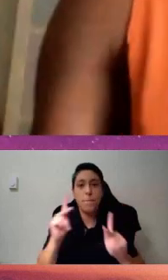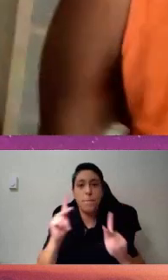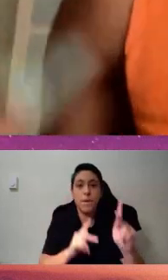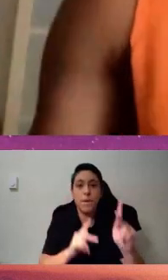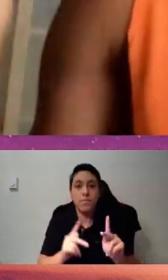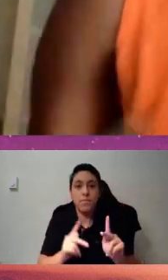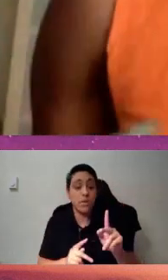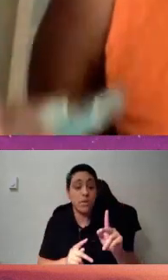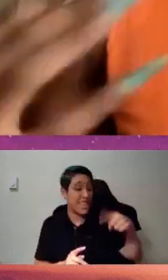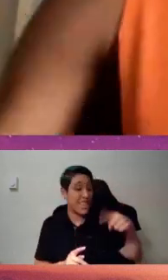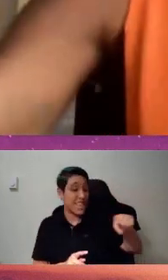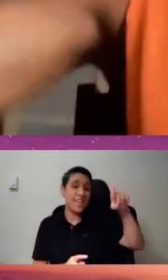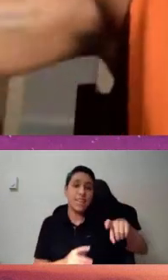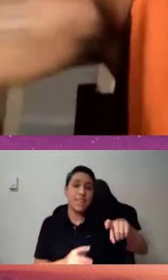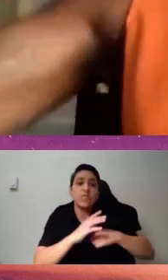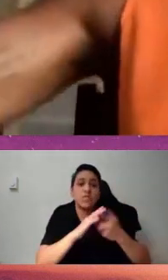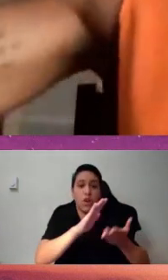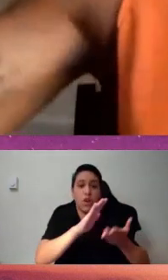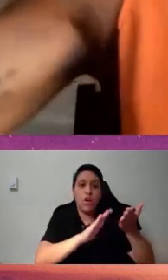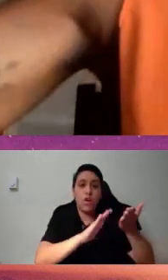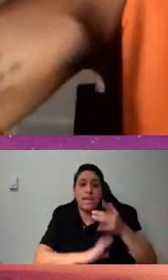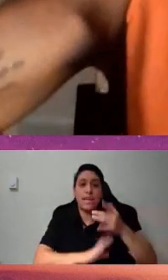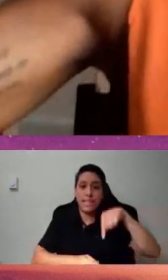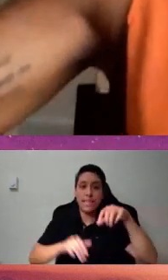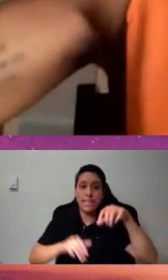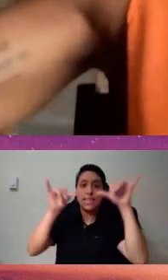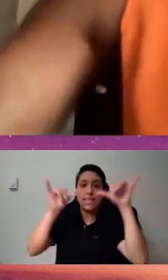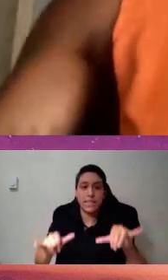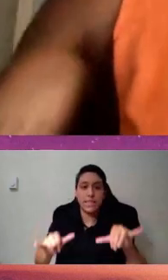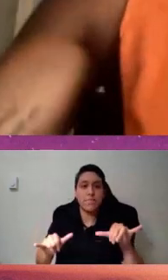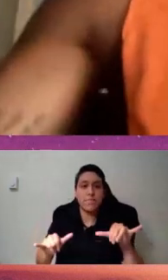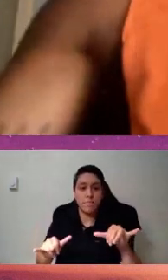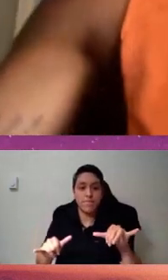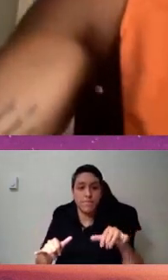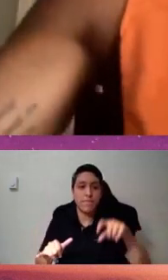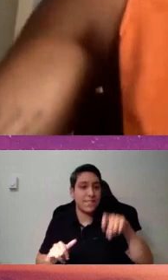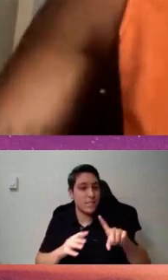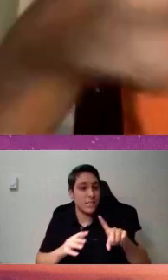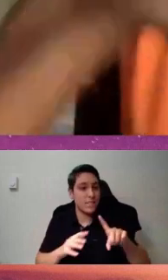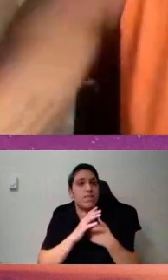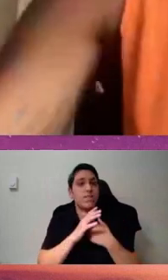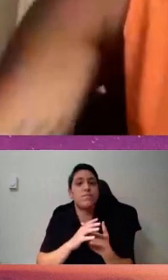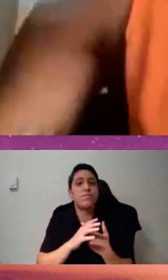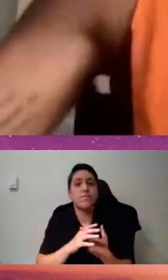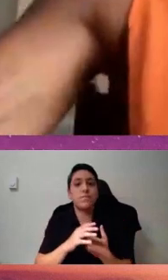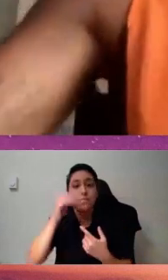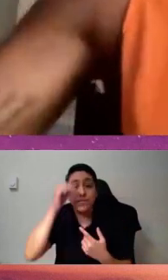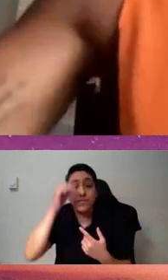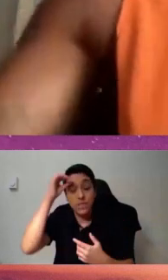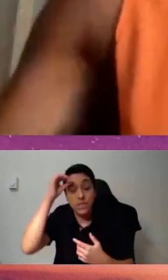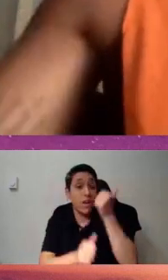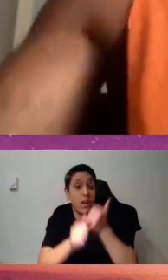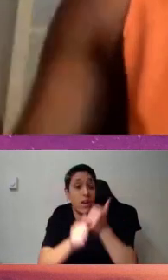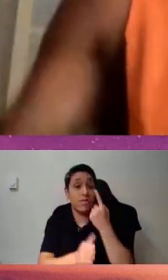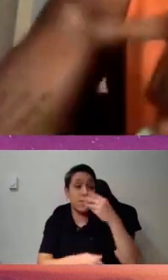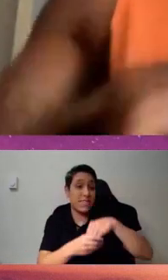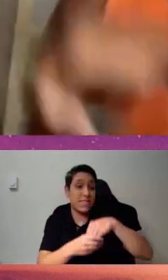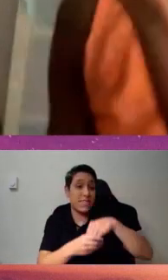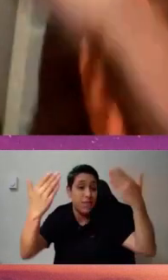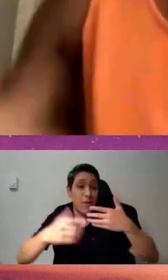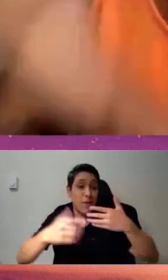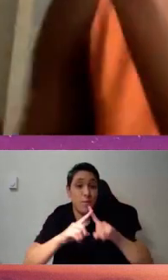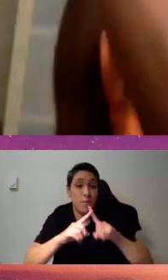this shit from behind this curtain. Okay, everyone's front stage, but everyone doesn't know that there's a whole tech